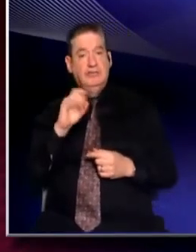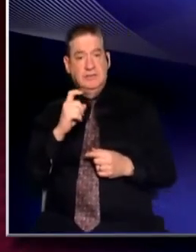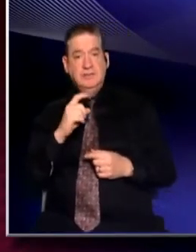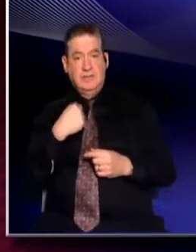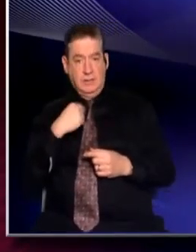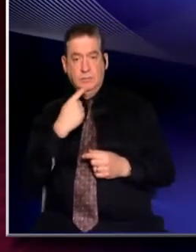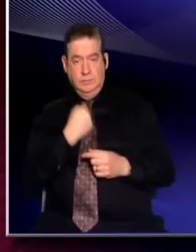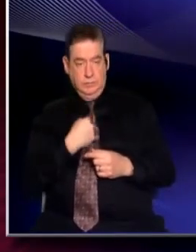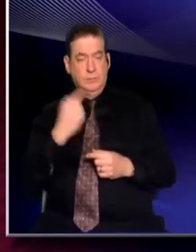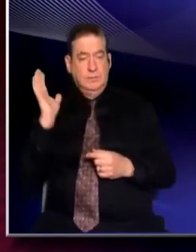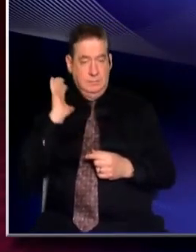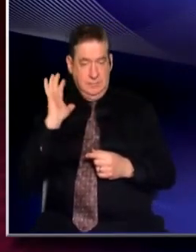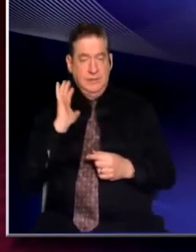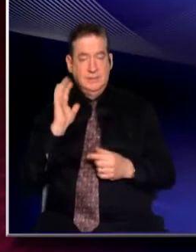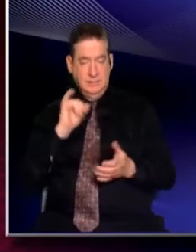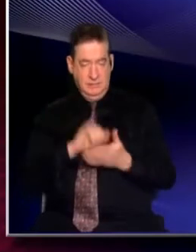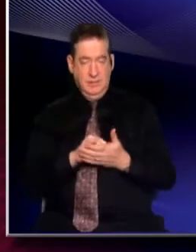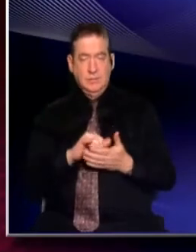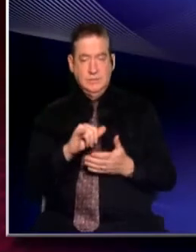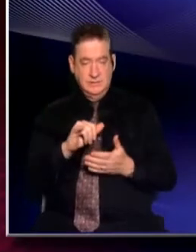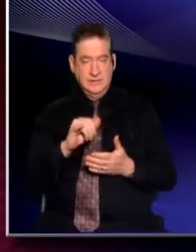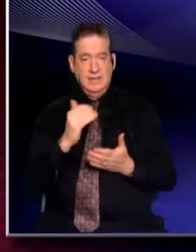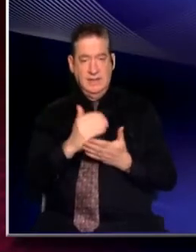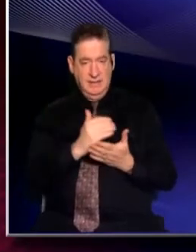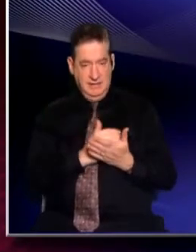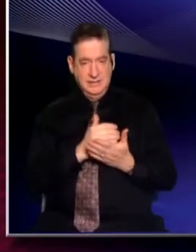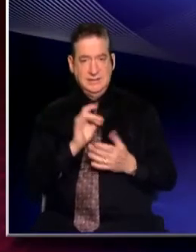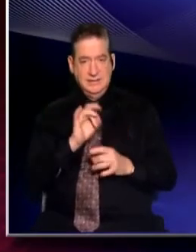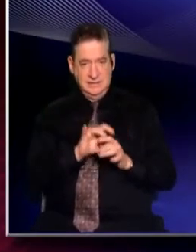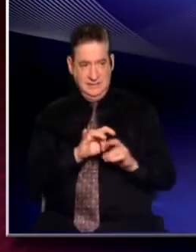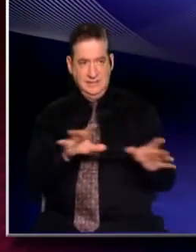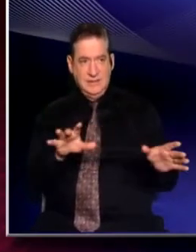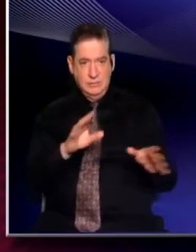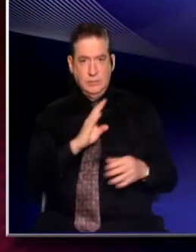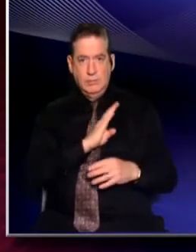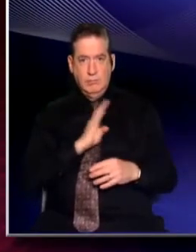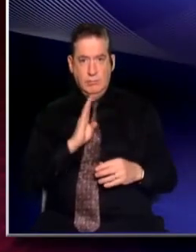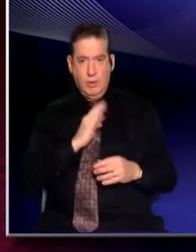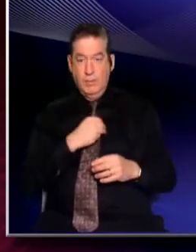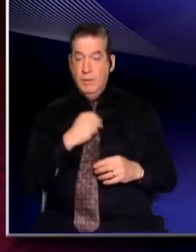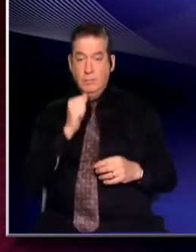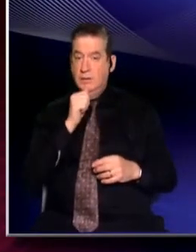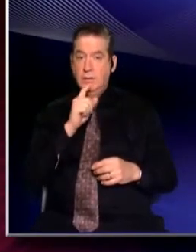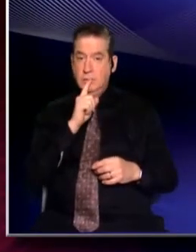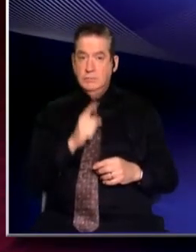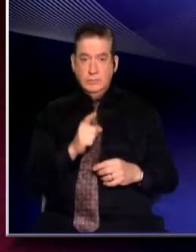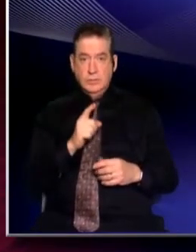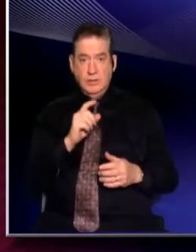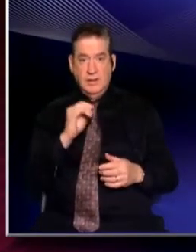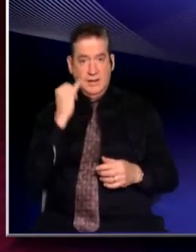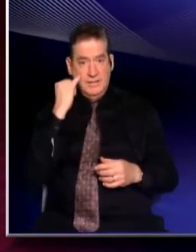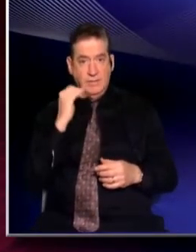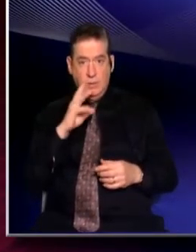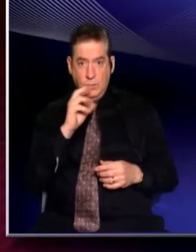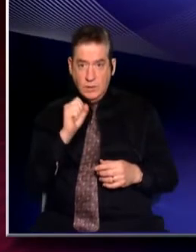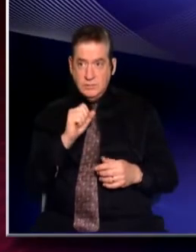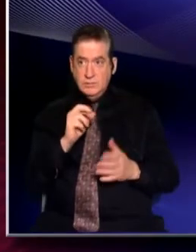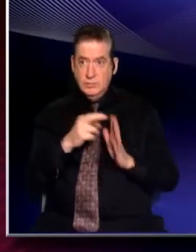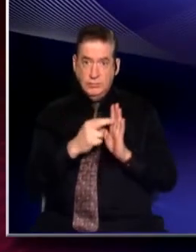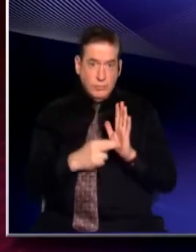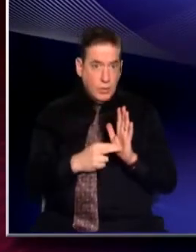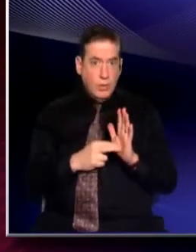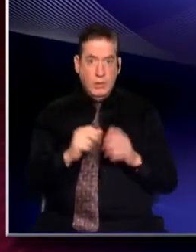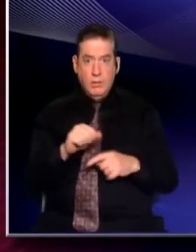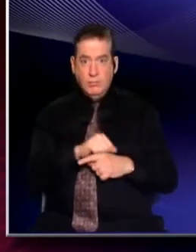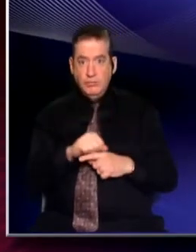past, yes, that has been a list that was sent to board members. I am not sure if it was a rule or a